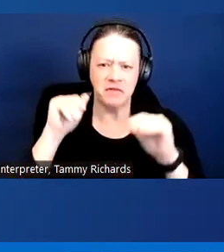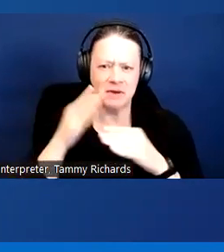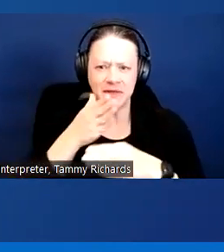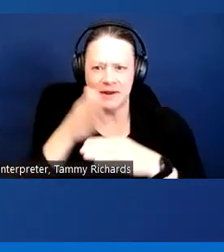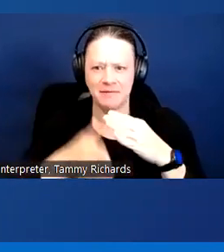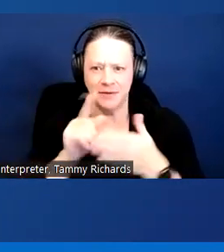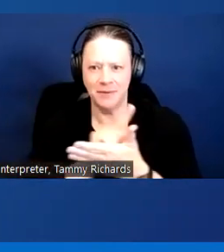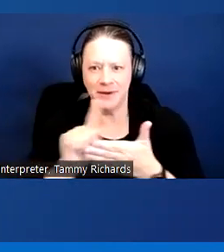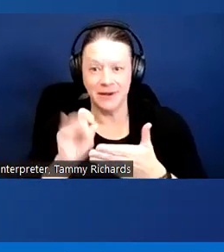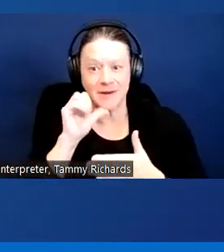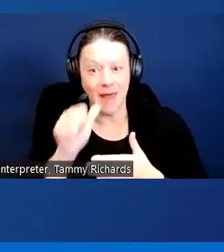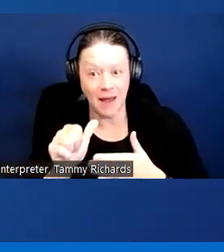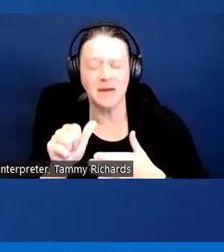week.